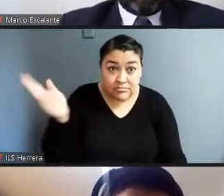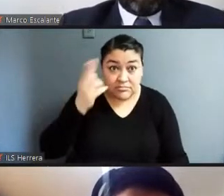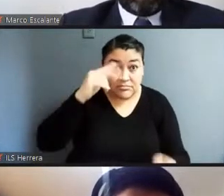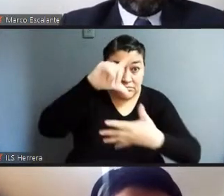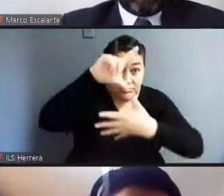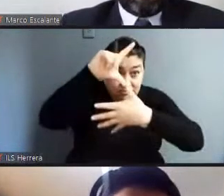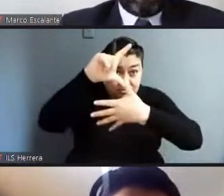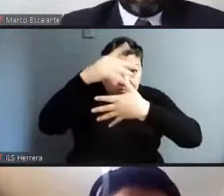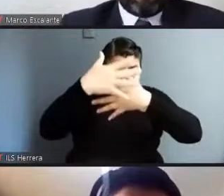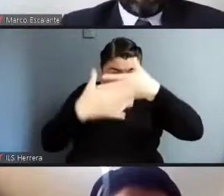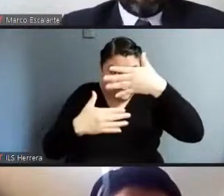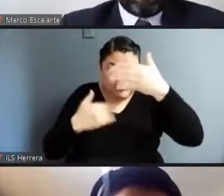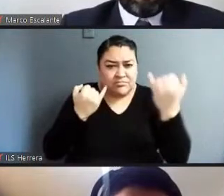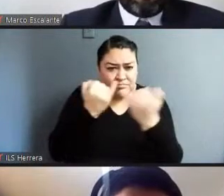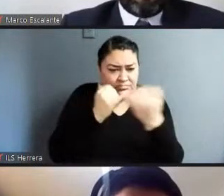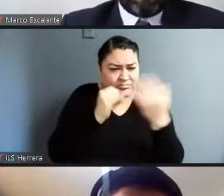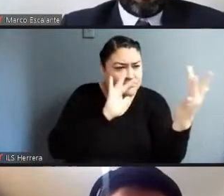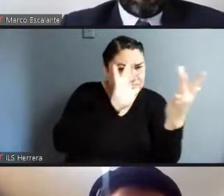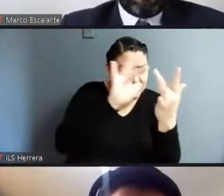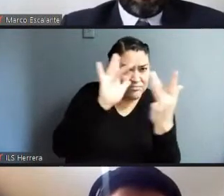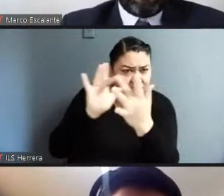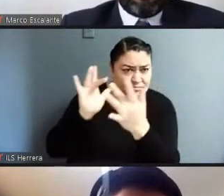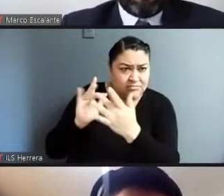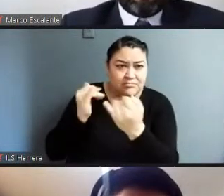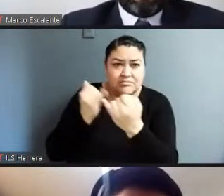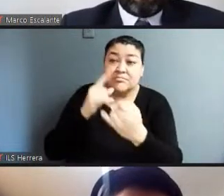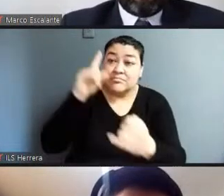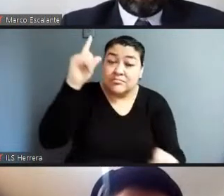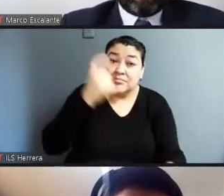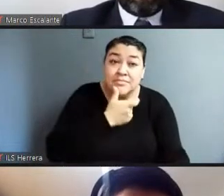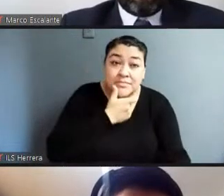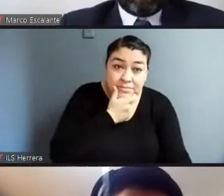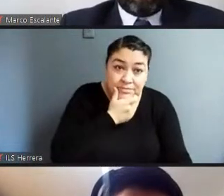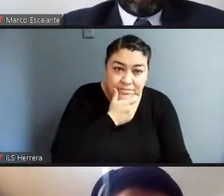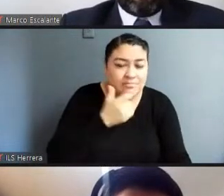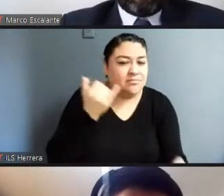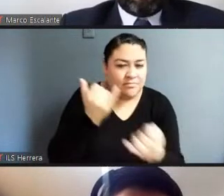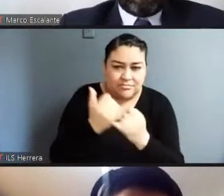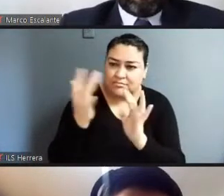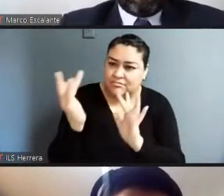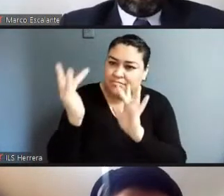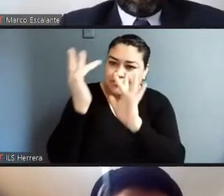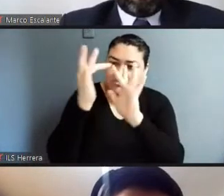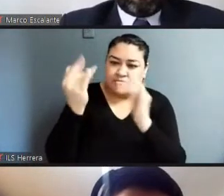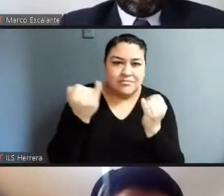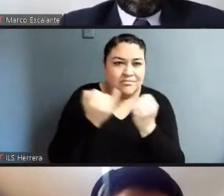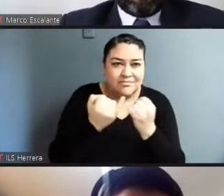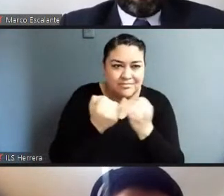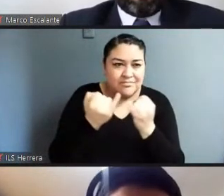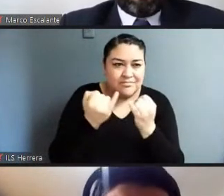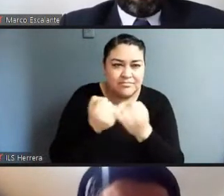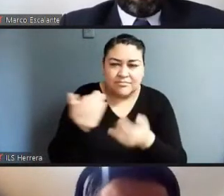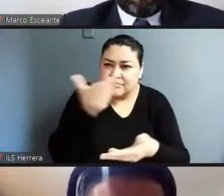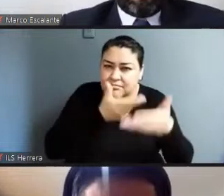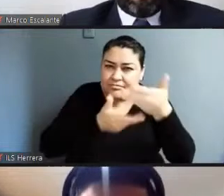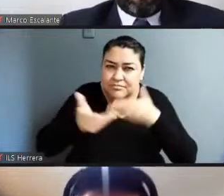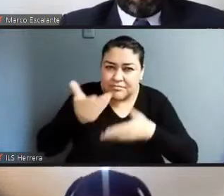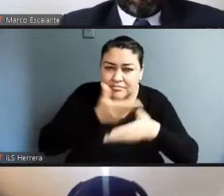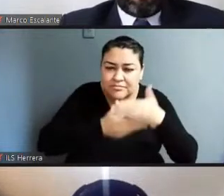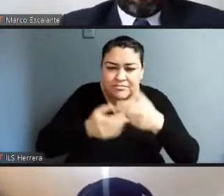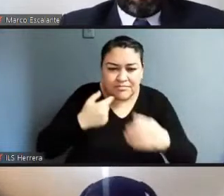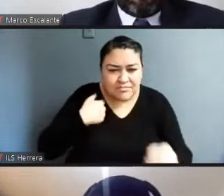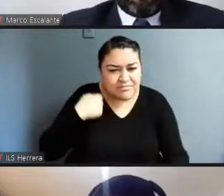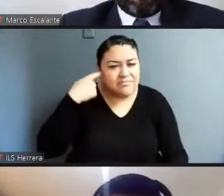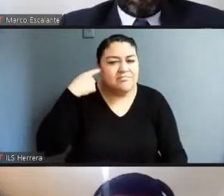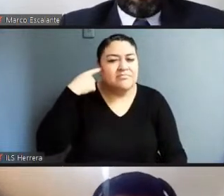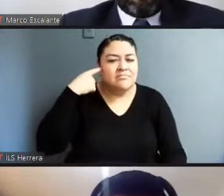here. We've worked with the universities in Iberoamerica, with the Imperial College London itself.